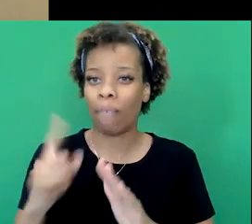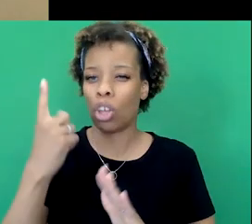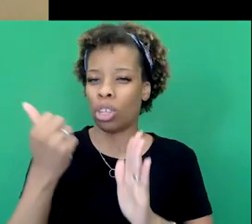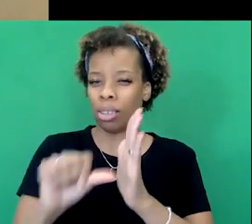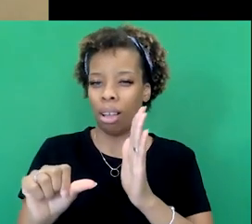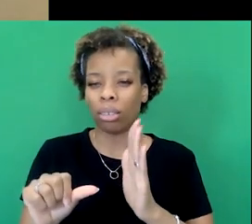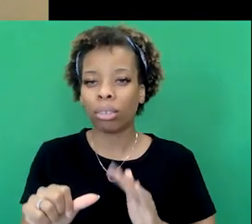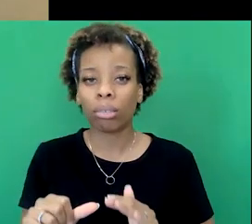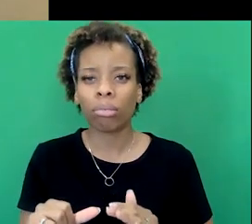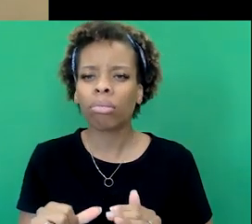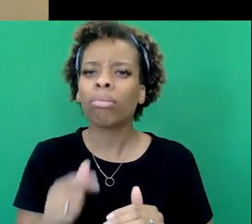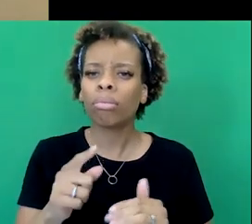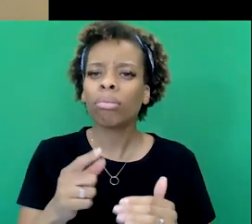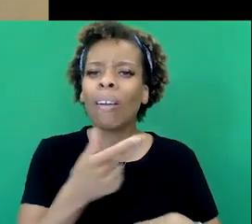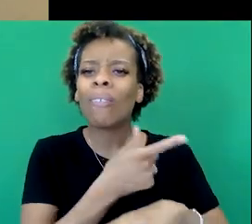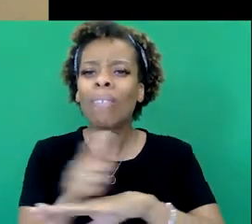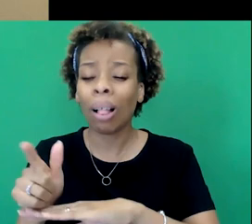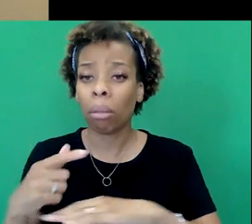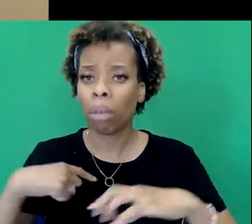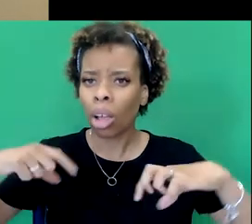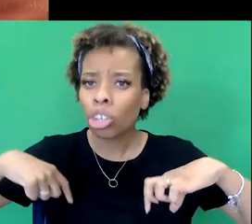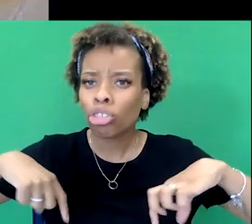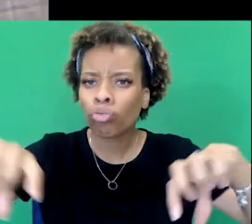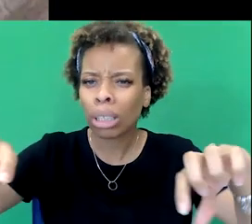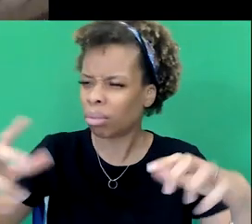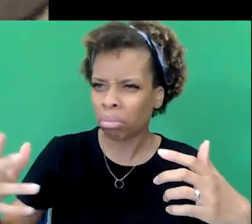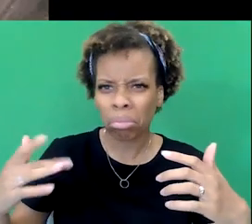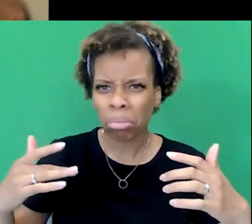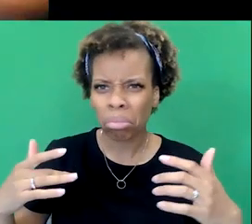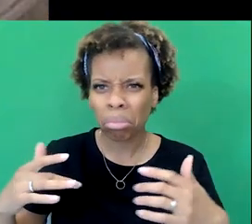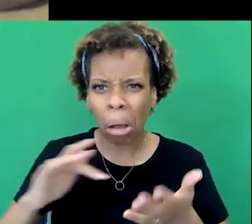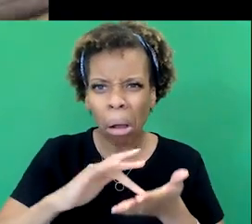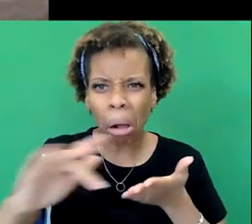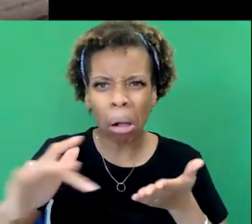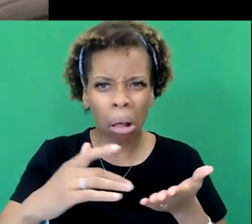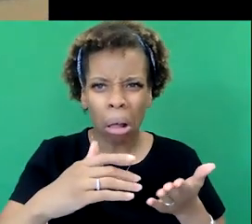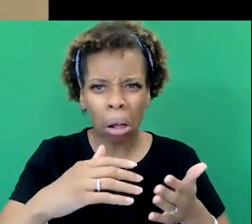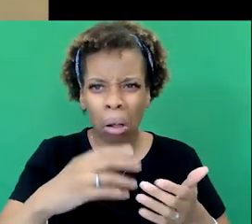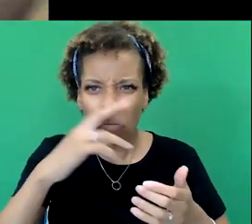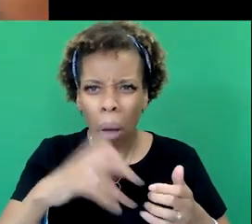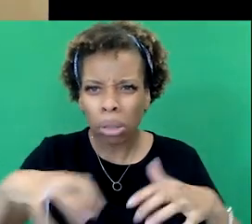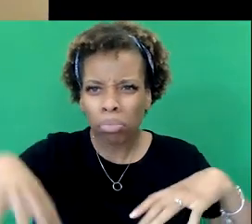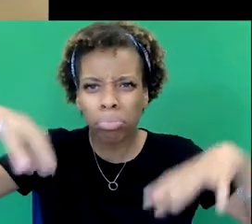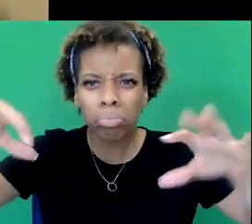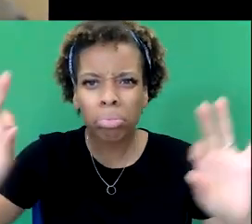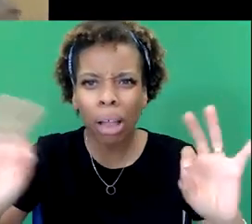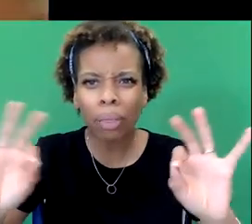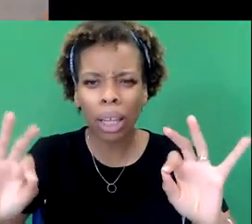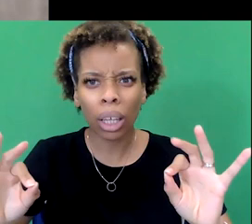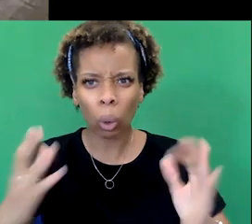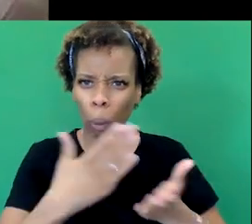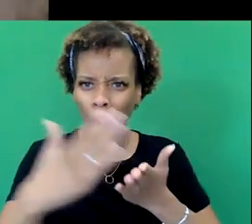was the streets are too clean. We don't like the streets. What are the streets? There's nothing on the streets. We're all